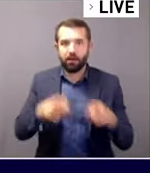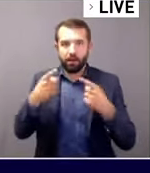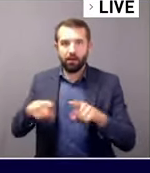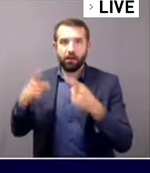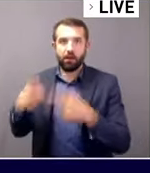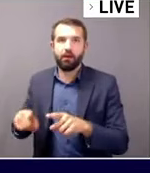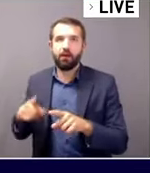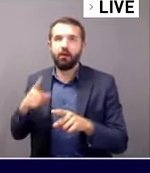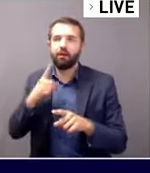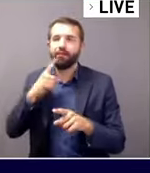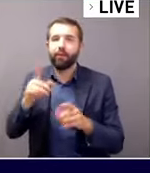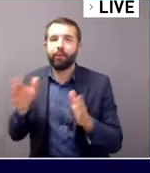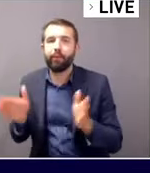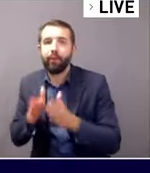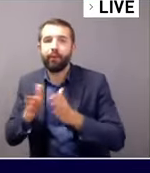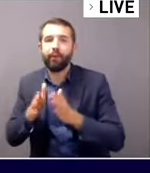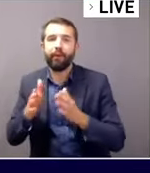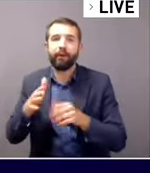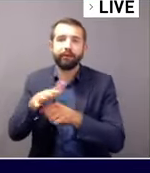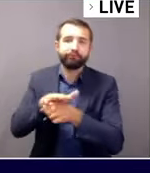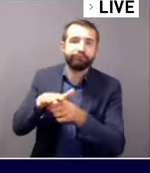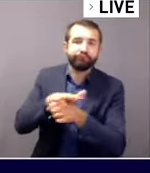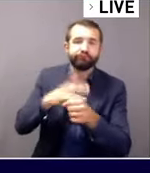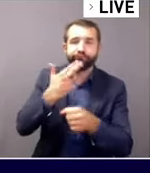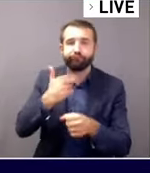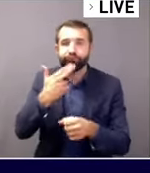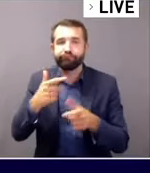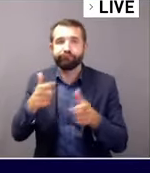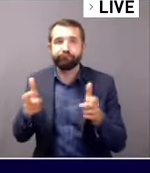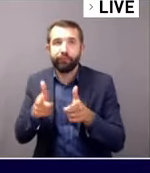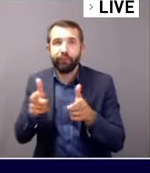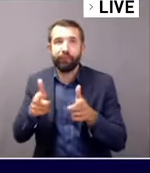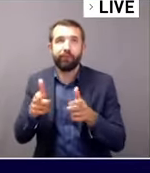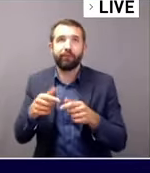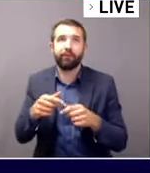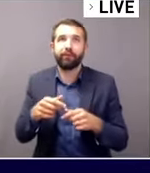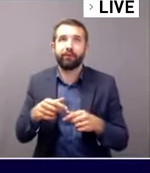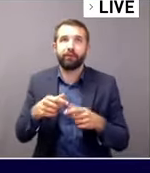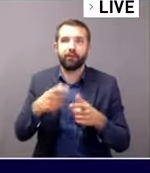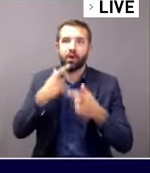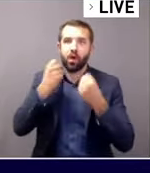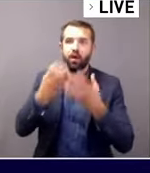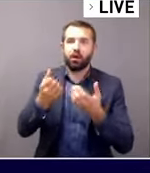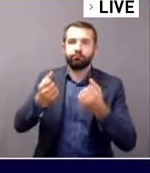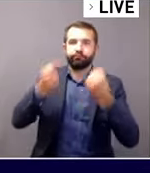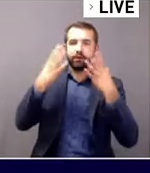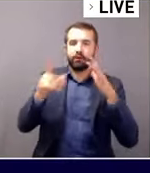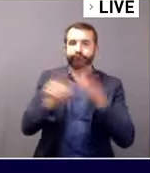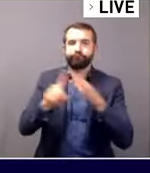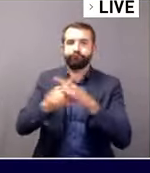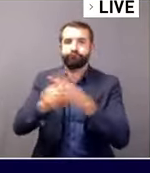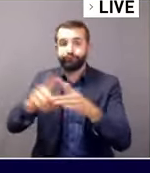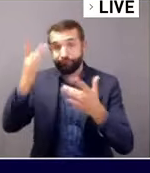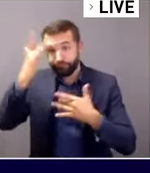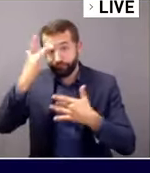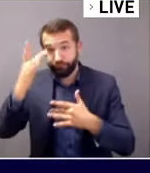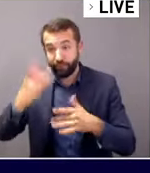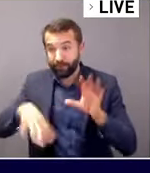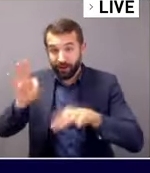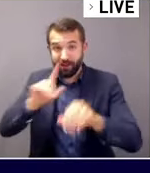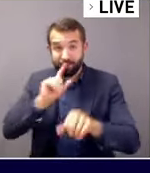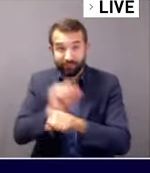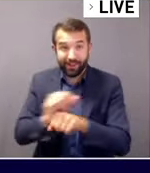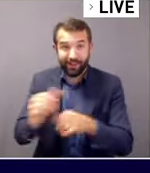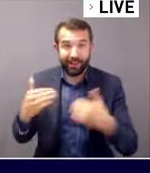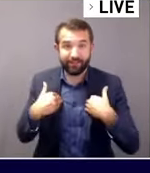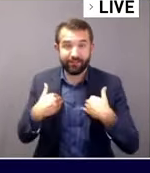area that in and of themselves are generating a high number of cases. In addition to that, those outbreaks